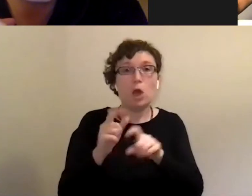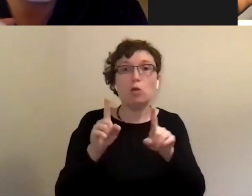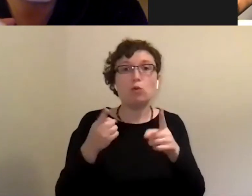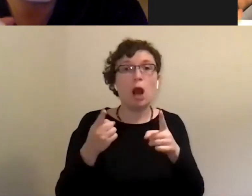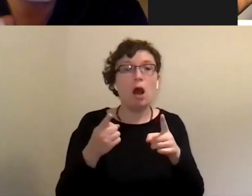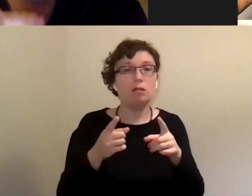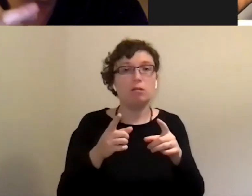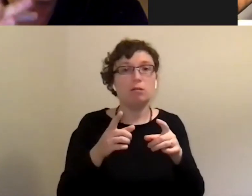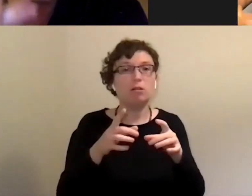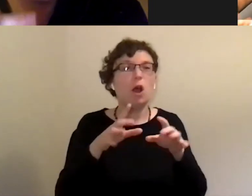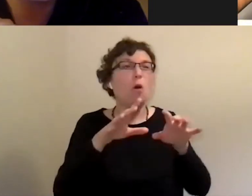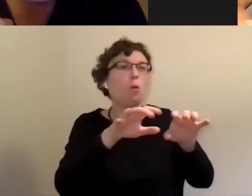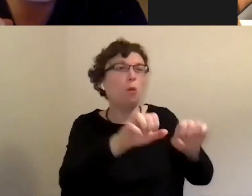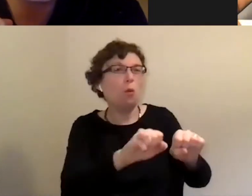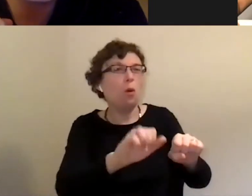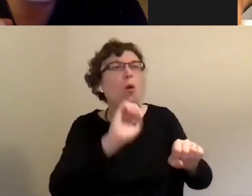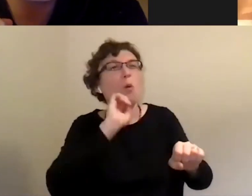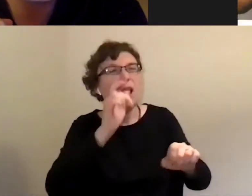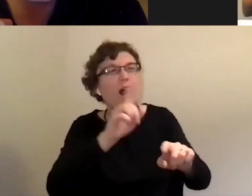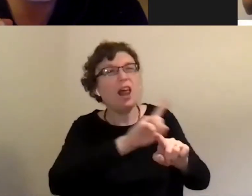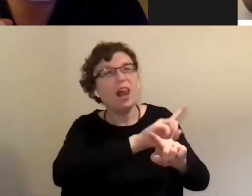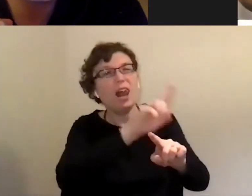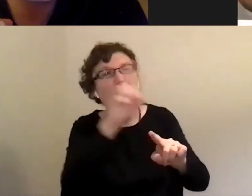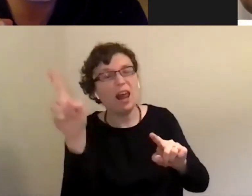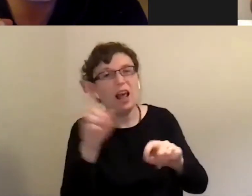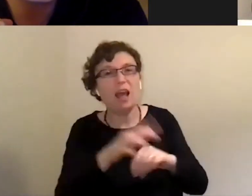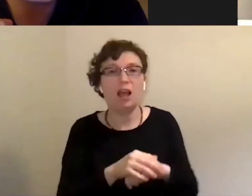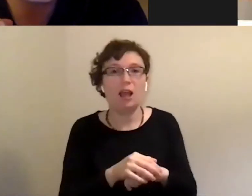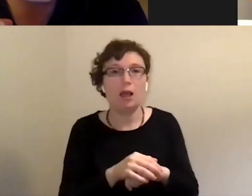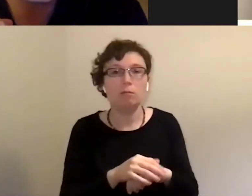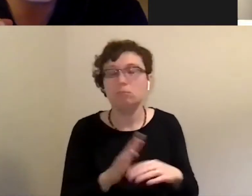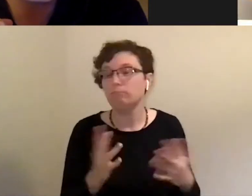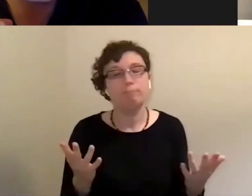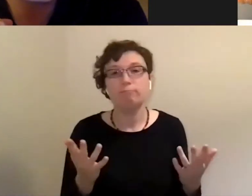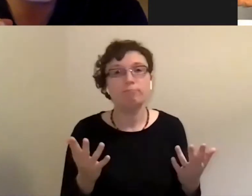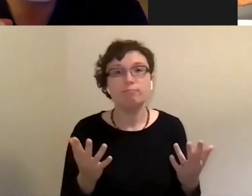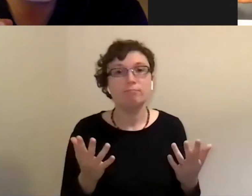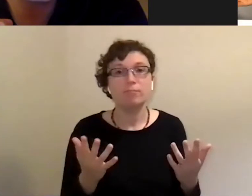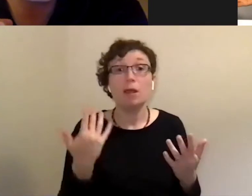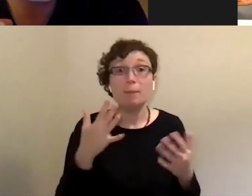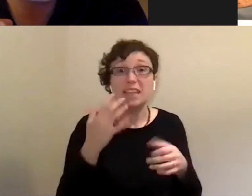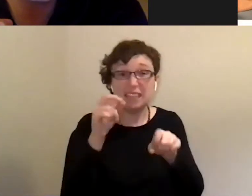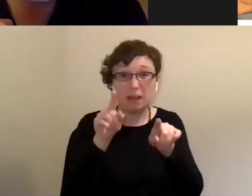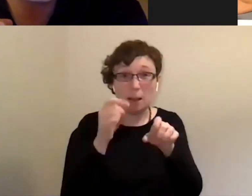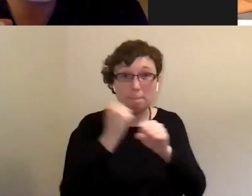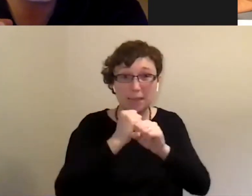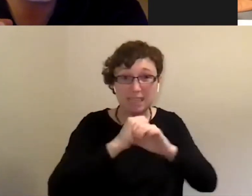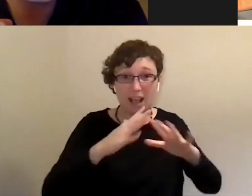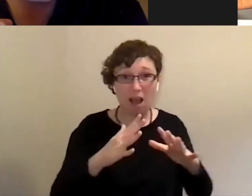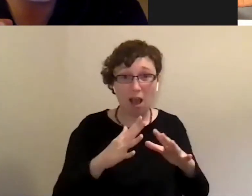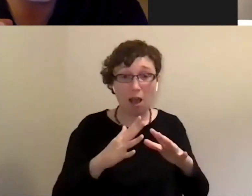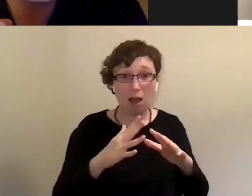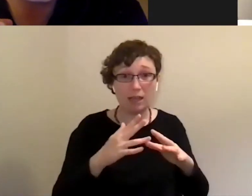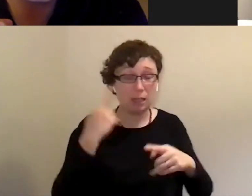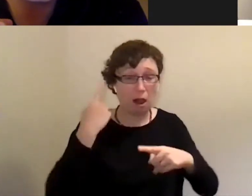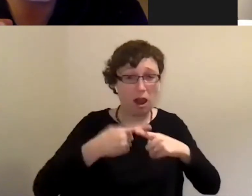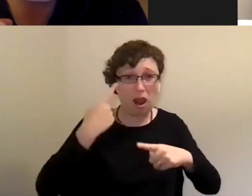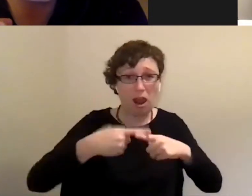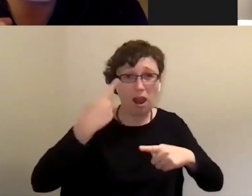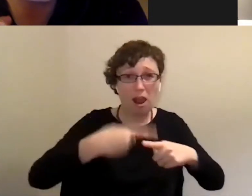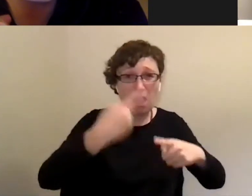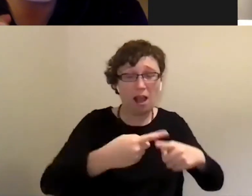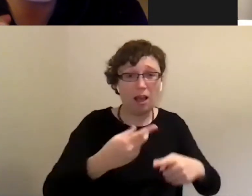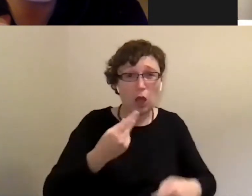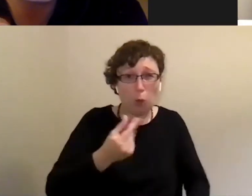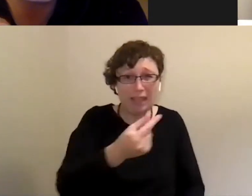time. As everyone here would have seen, the media has already moved on to something else, just like it does with everything. It's not just about moving on from the